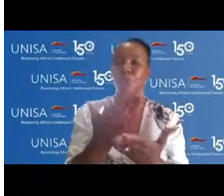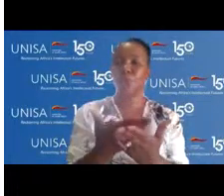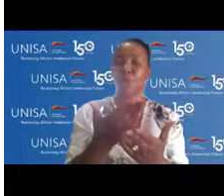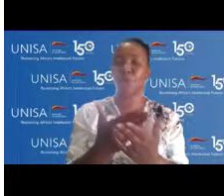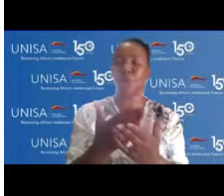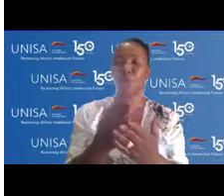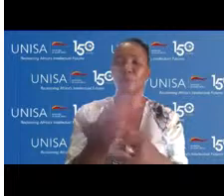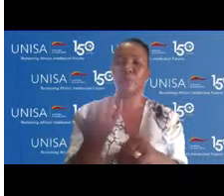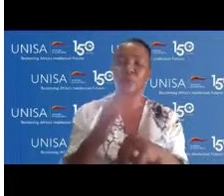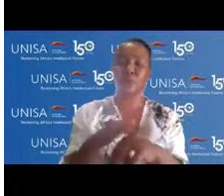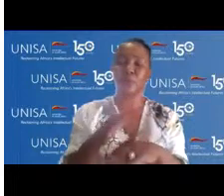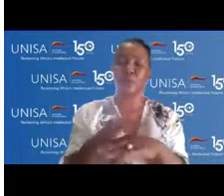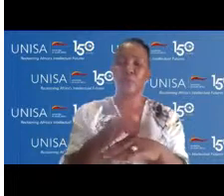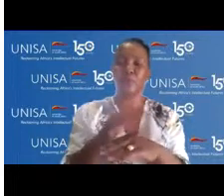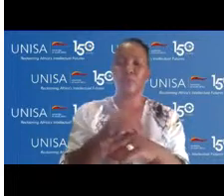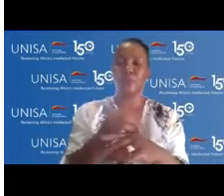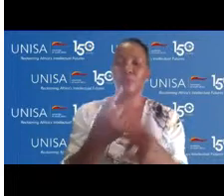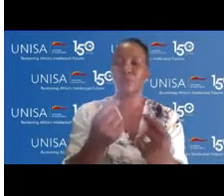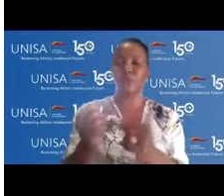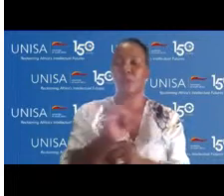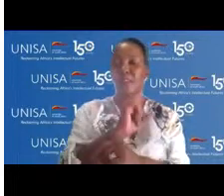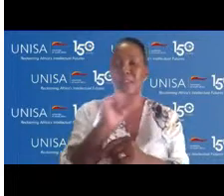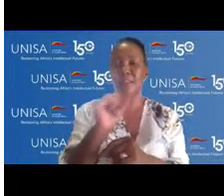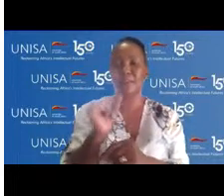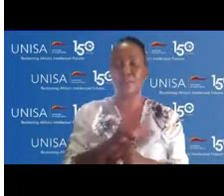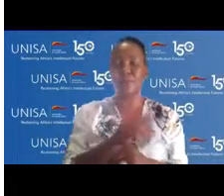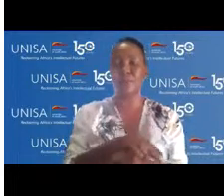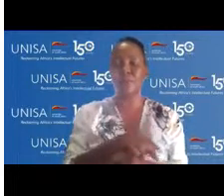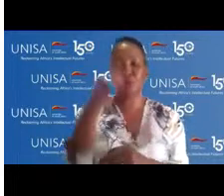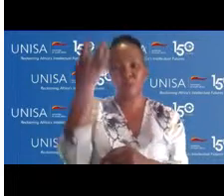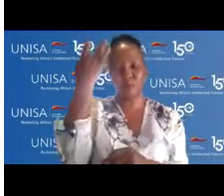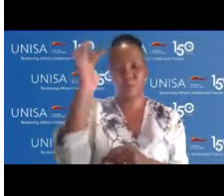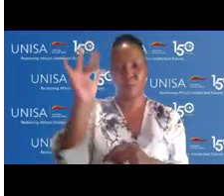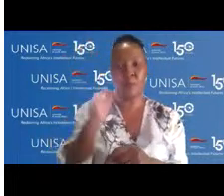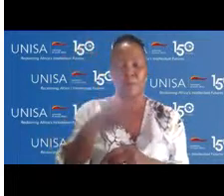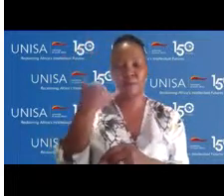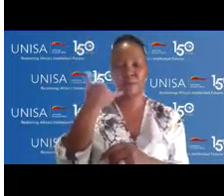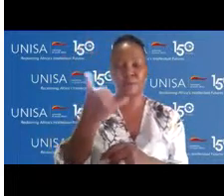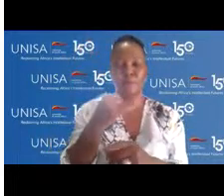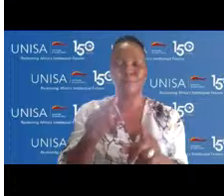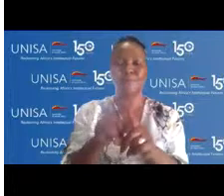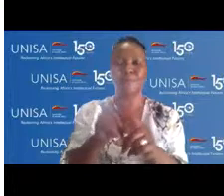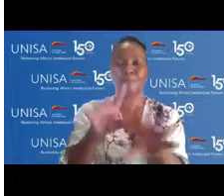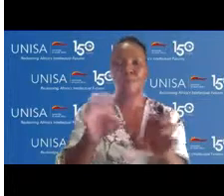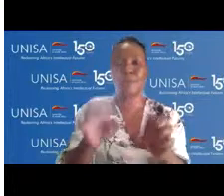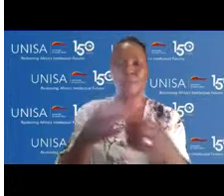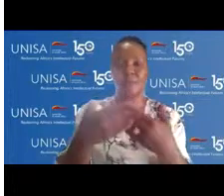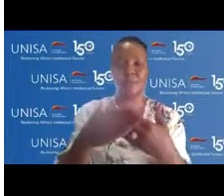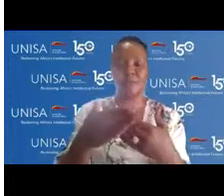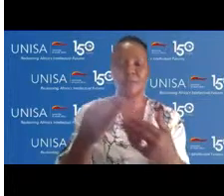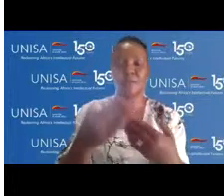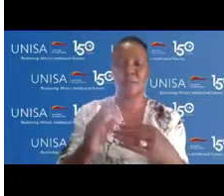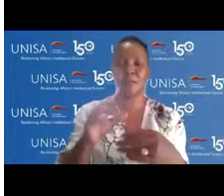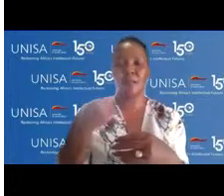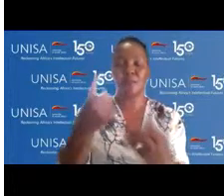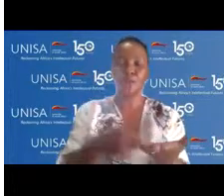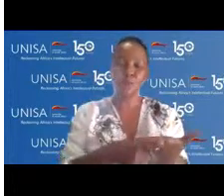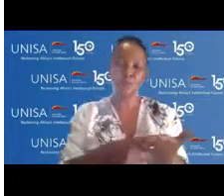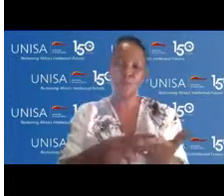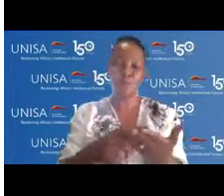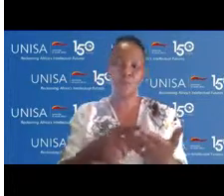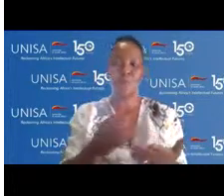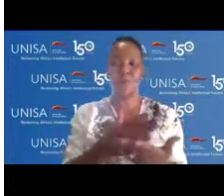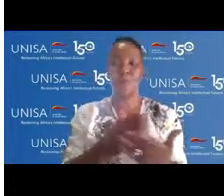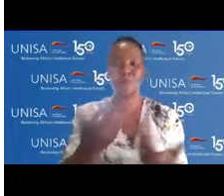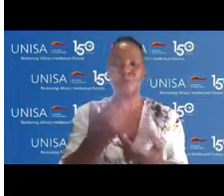your smart device, and especially with exams, guys, because we know exams are starting next week, really, for most of you. So hopefully a lot of the stuff we're going to show you today, you